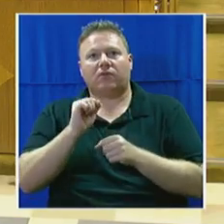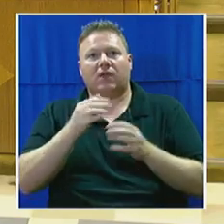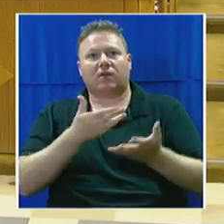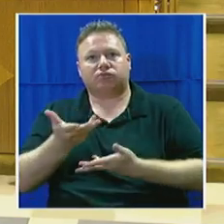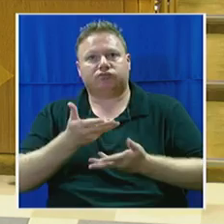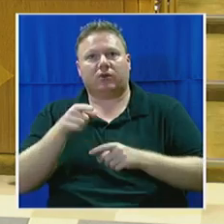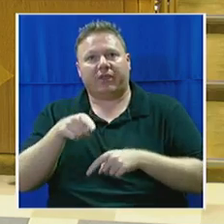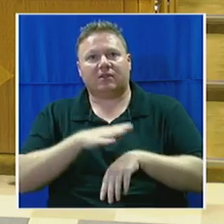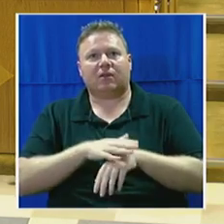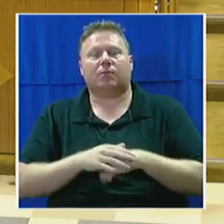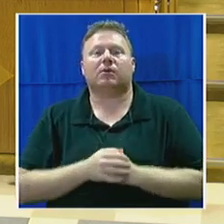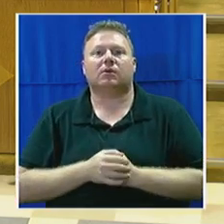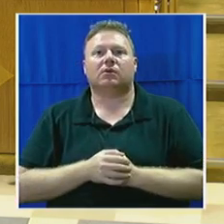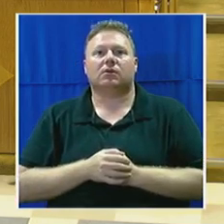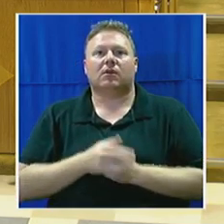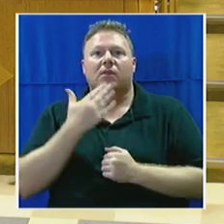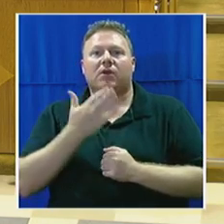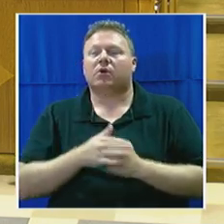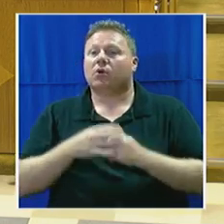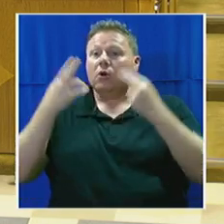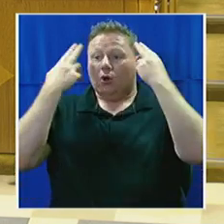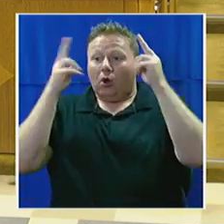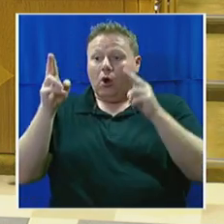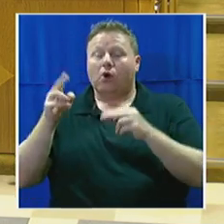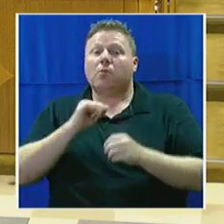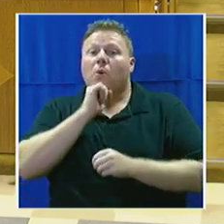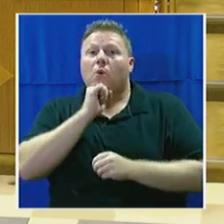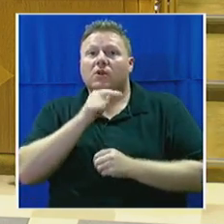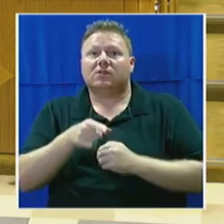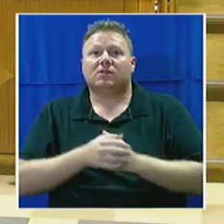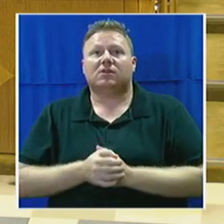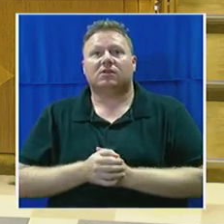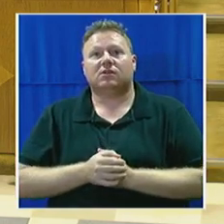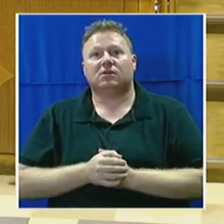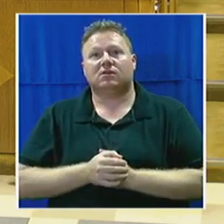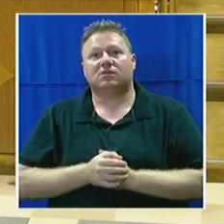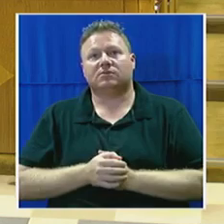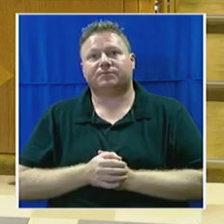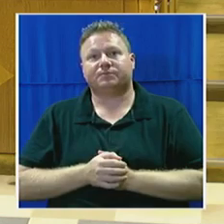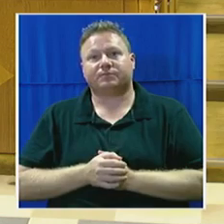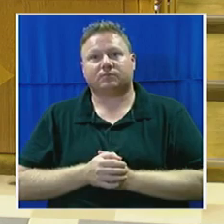Honorable August, it's your time, sir. It's a date.